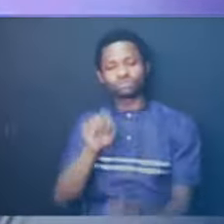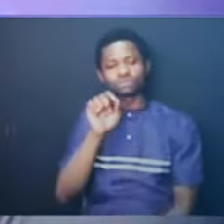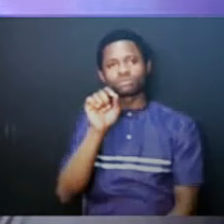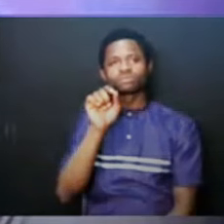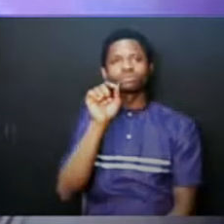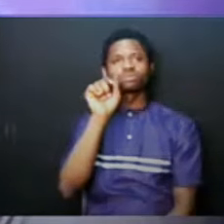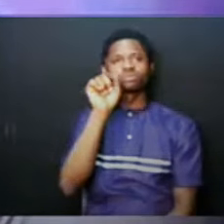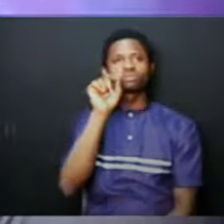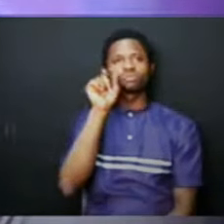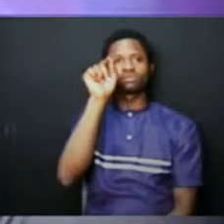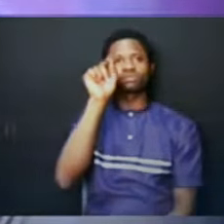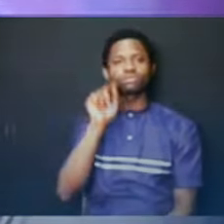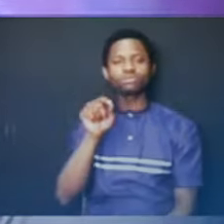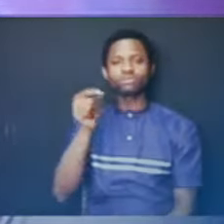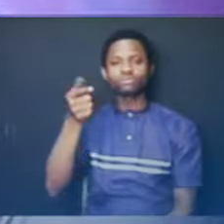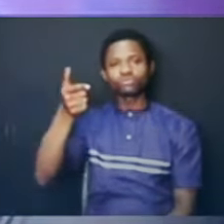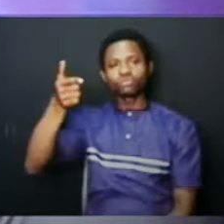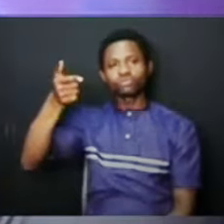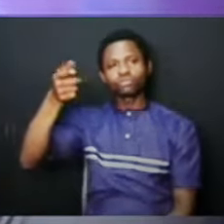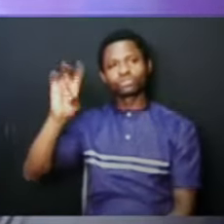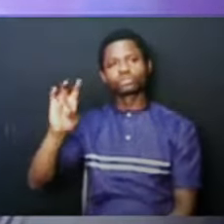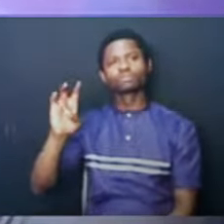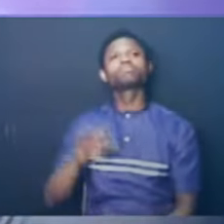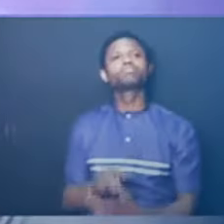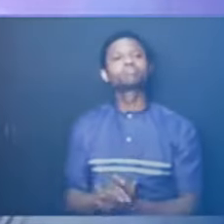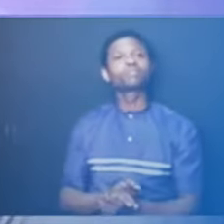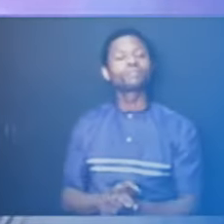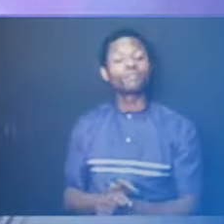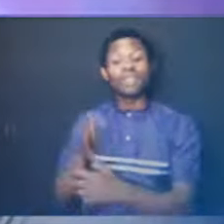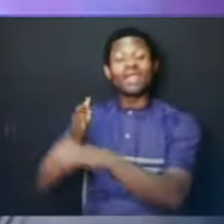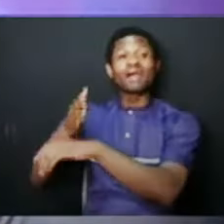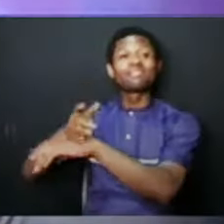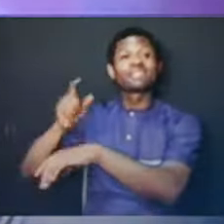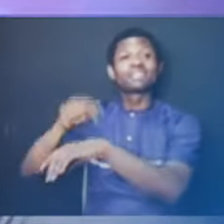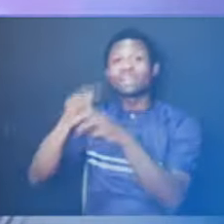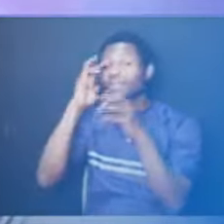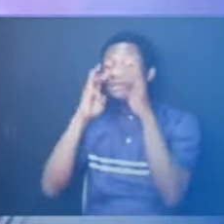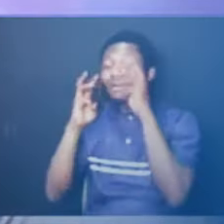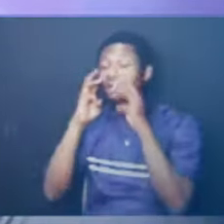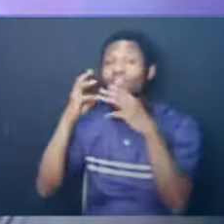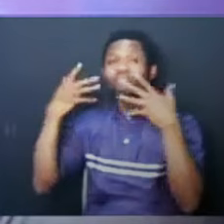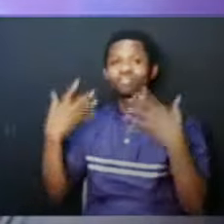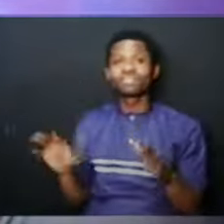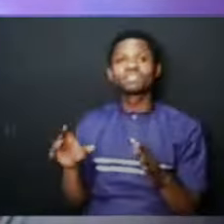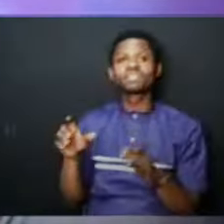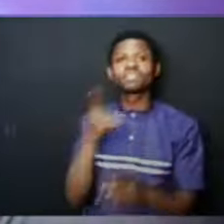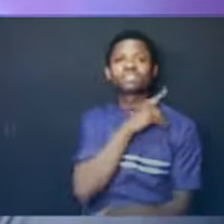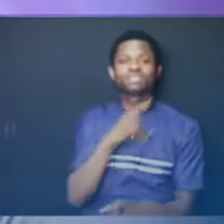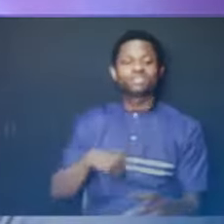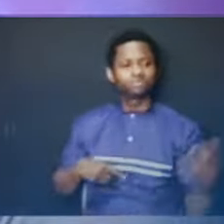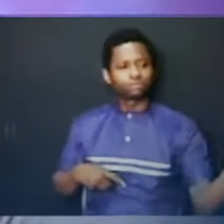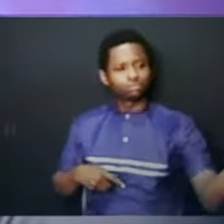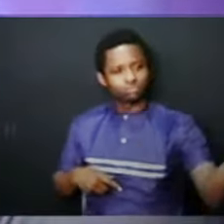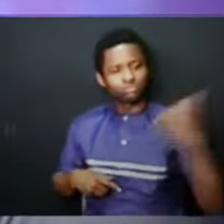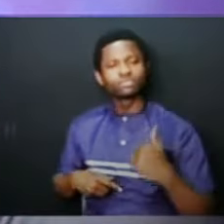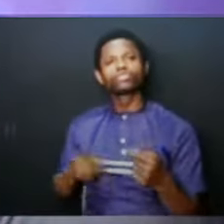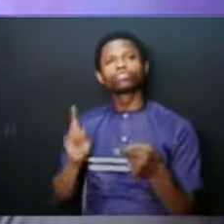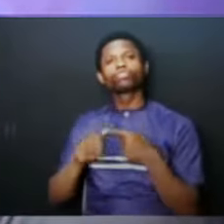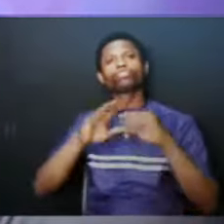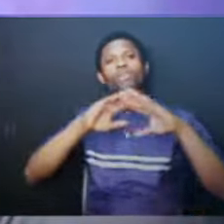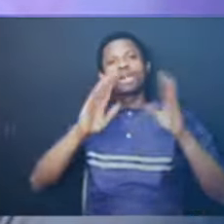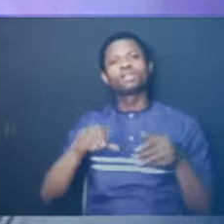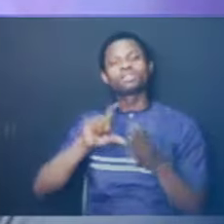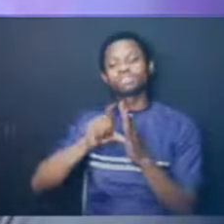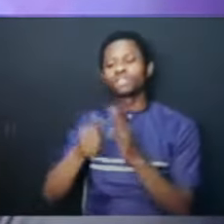over, David had her brought to his house, and she became his wife